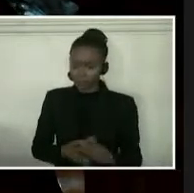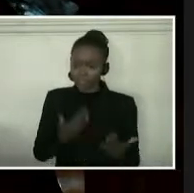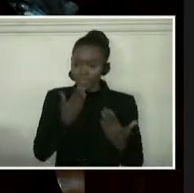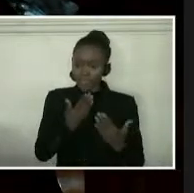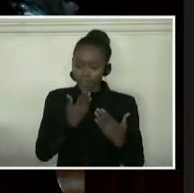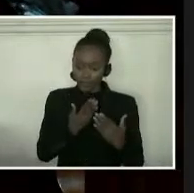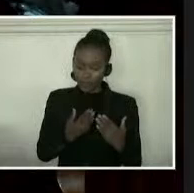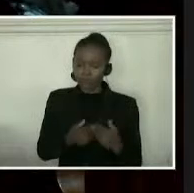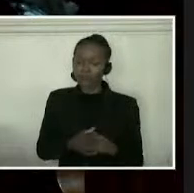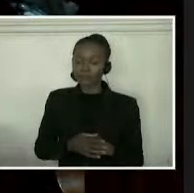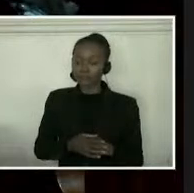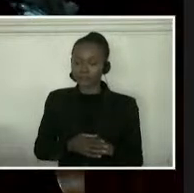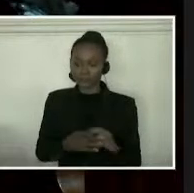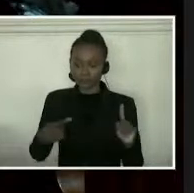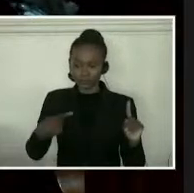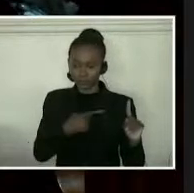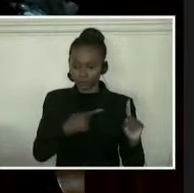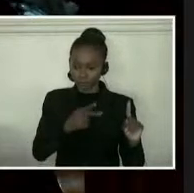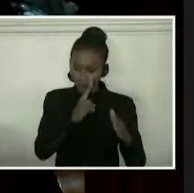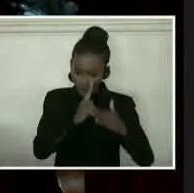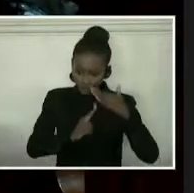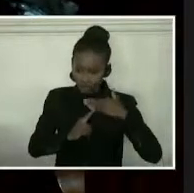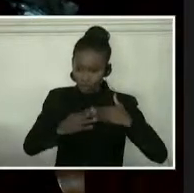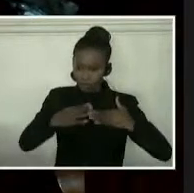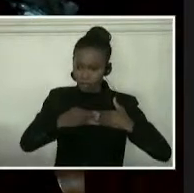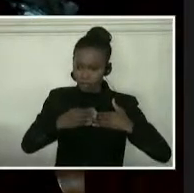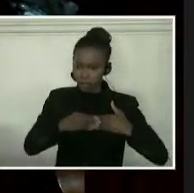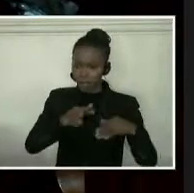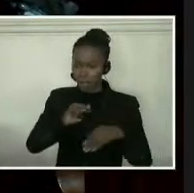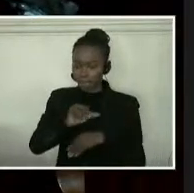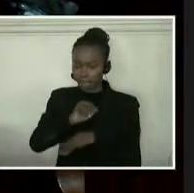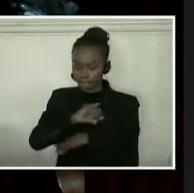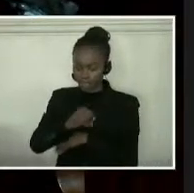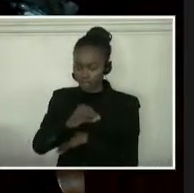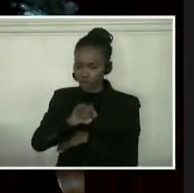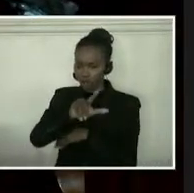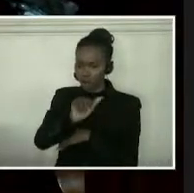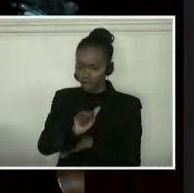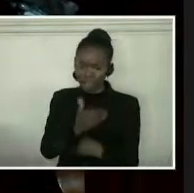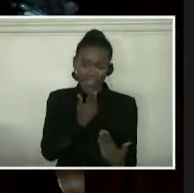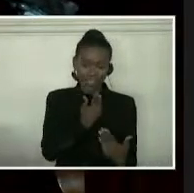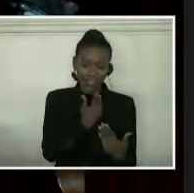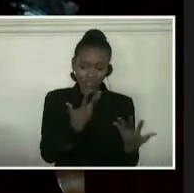honorable machola we appreciate also your contribution indeed